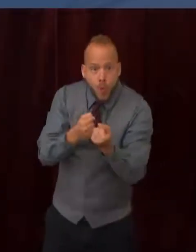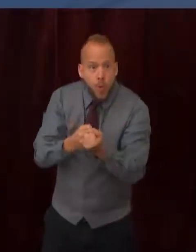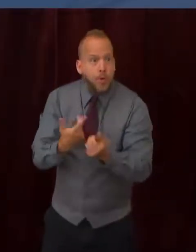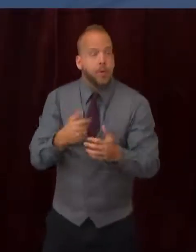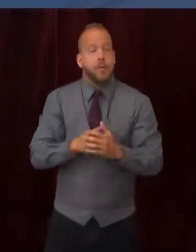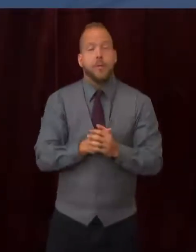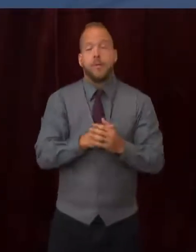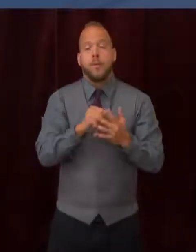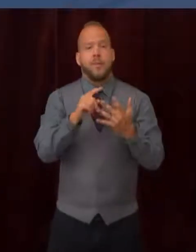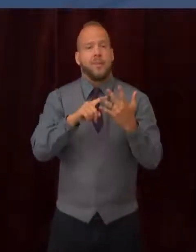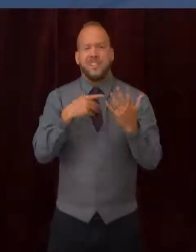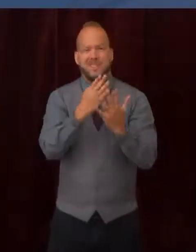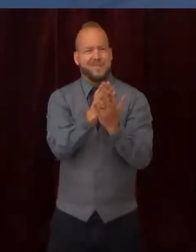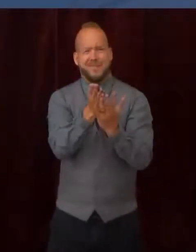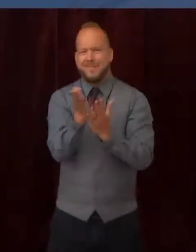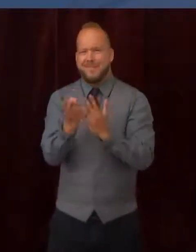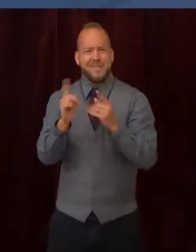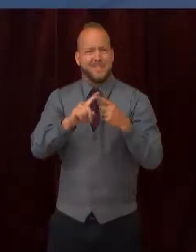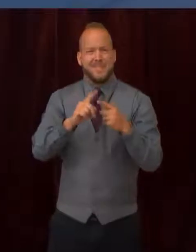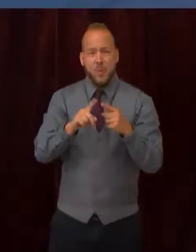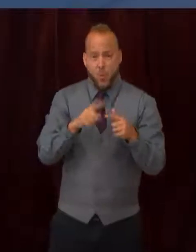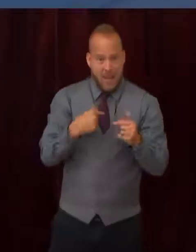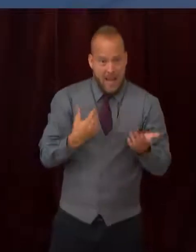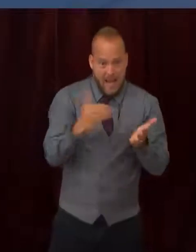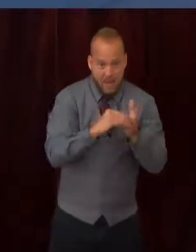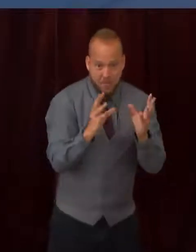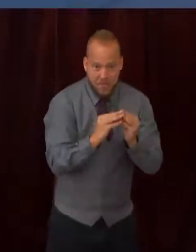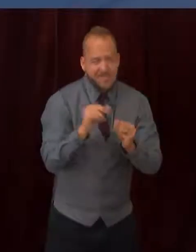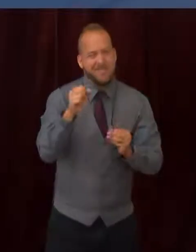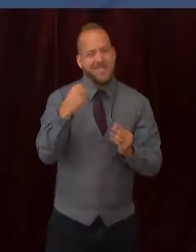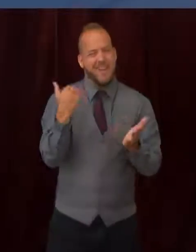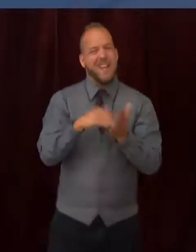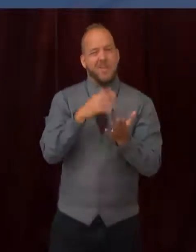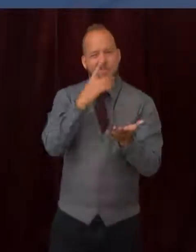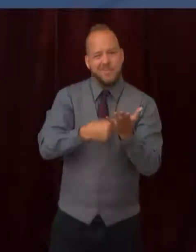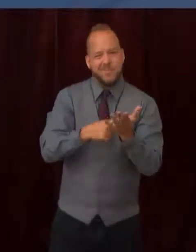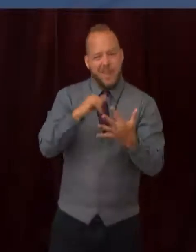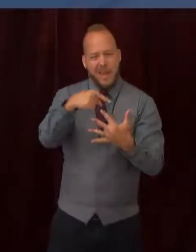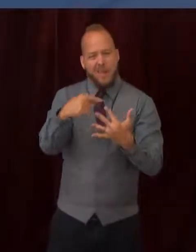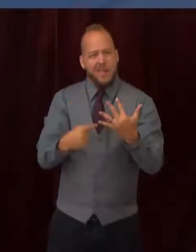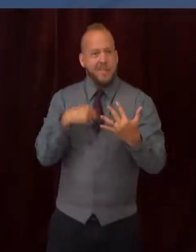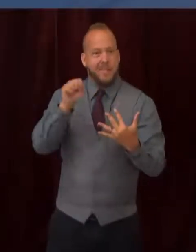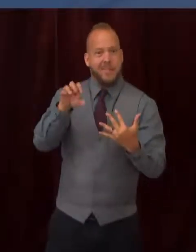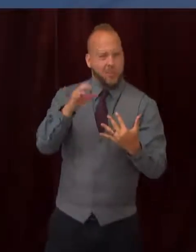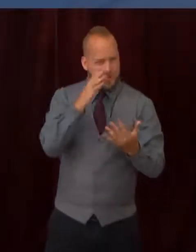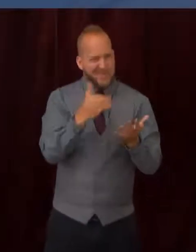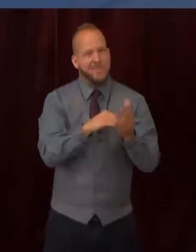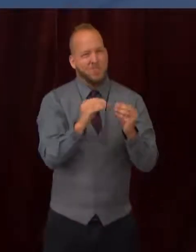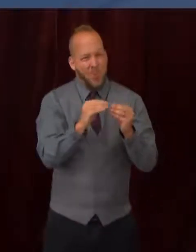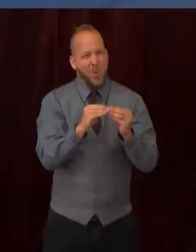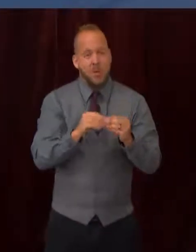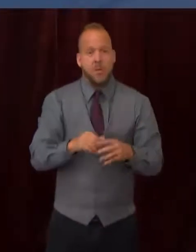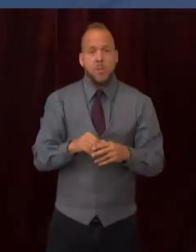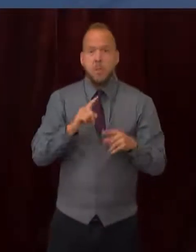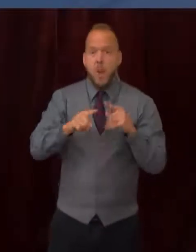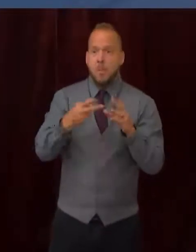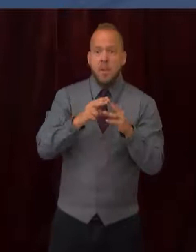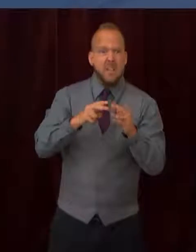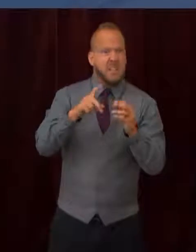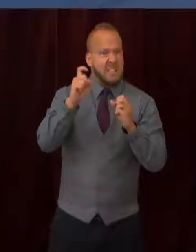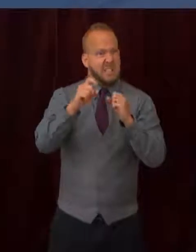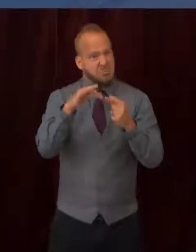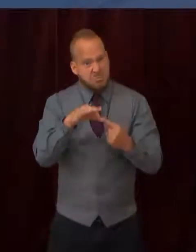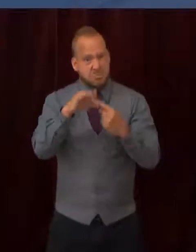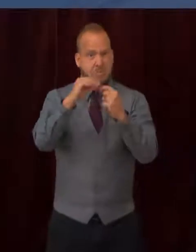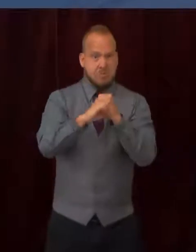it probably is not independently needing a session, but it does need a solution. And whenever they get back into session, this